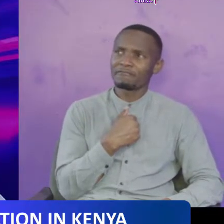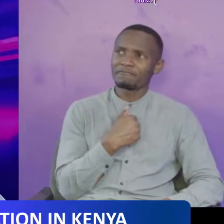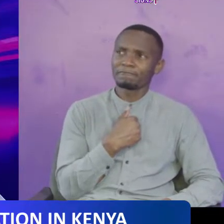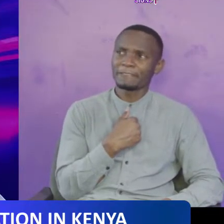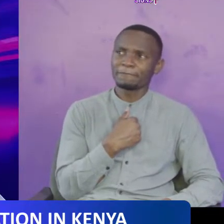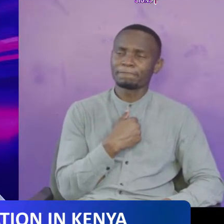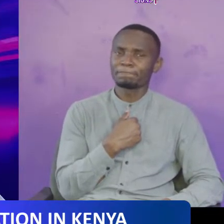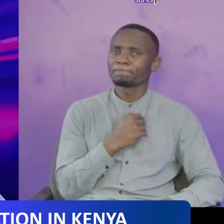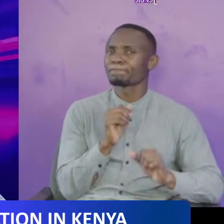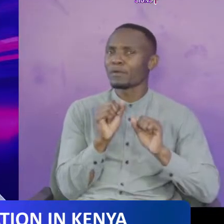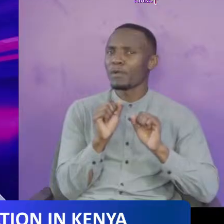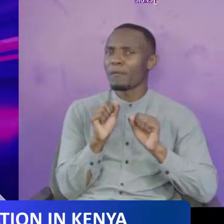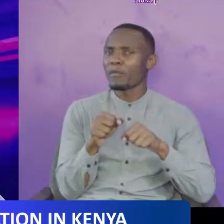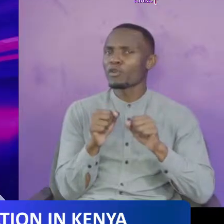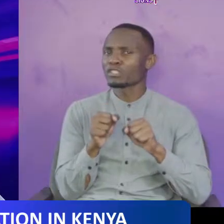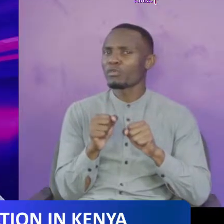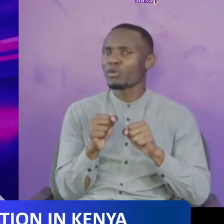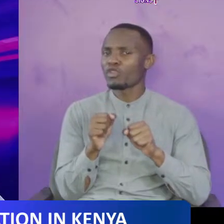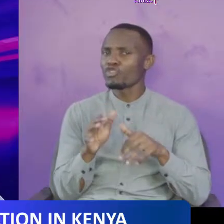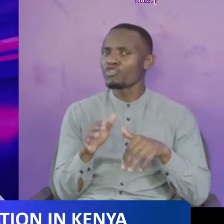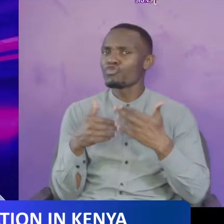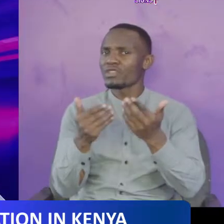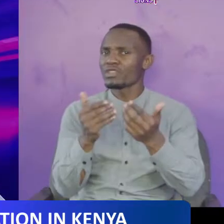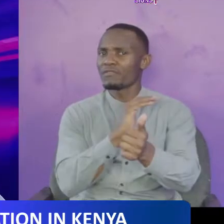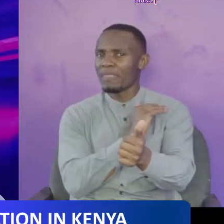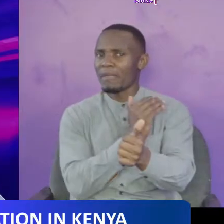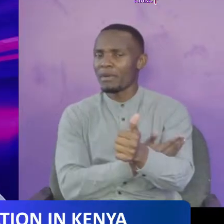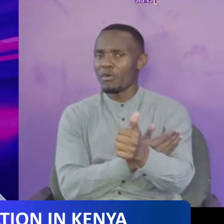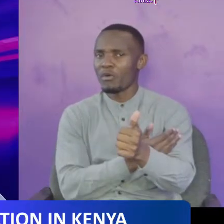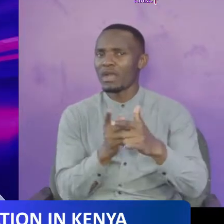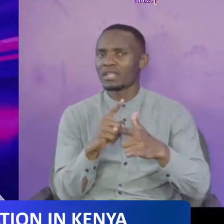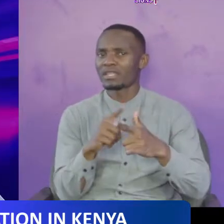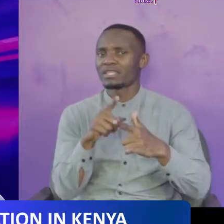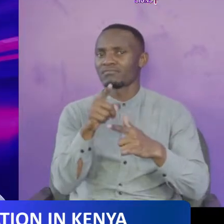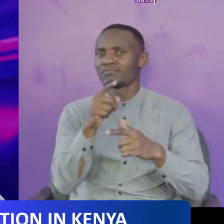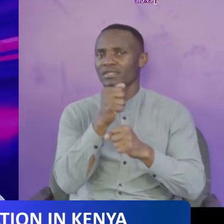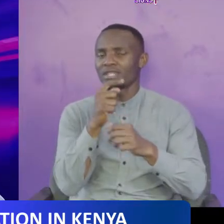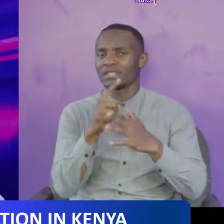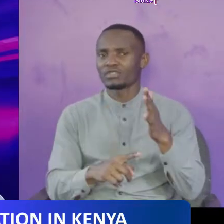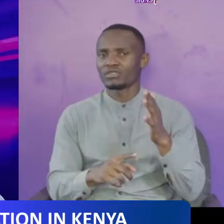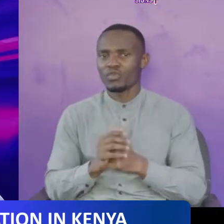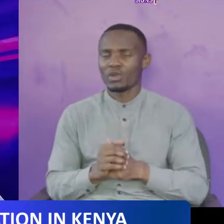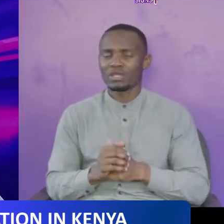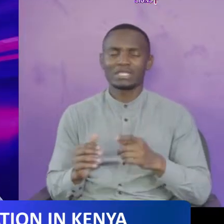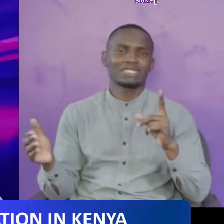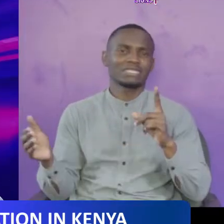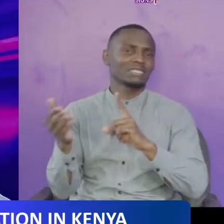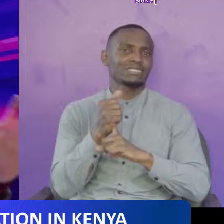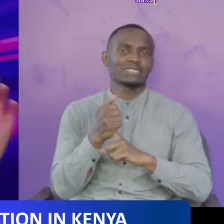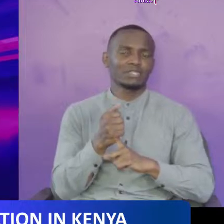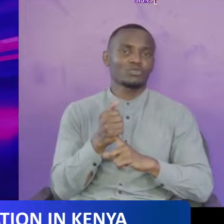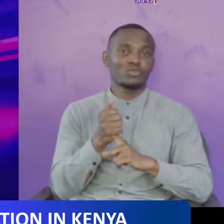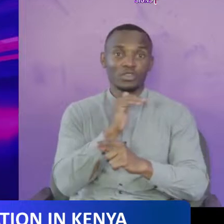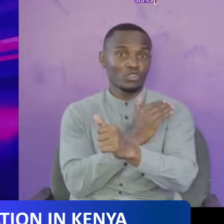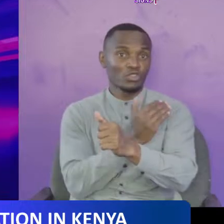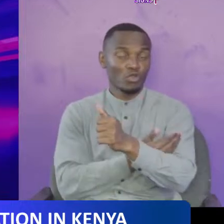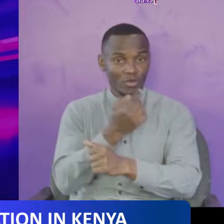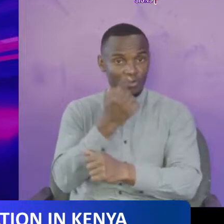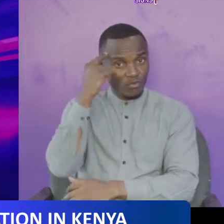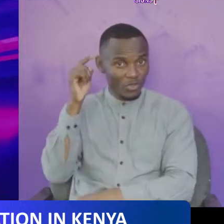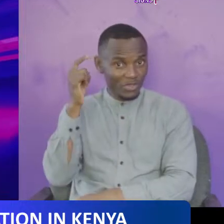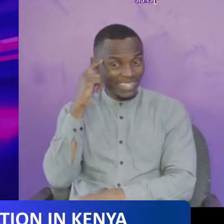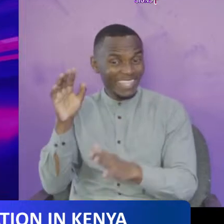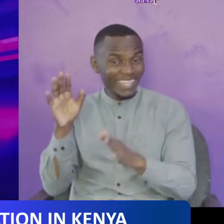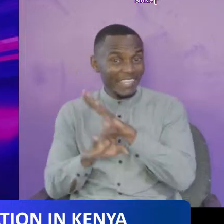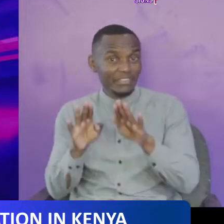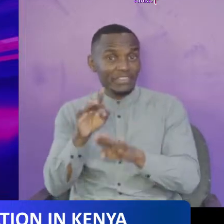robbing. You give it the power, but it robs it succinctly that you can no longer think. Everything that now you want to do,